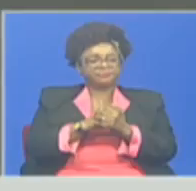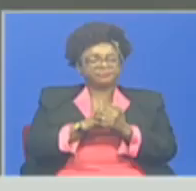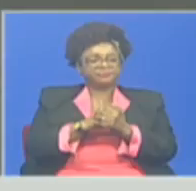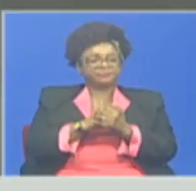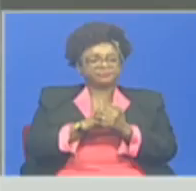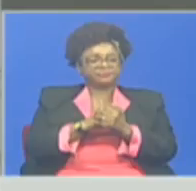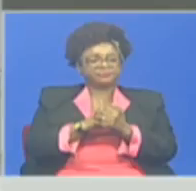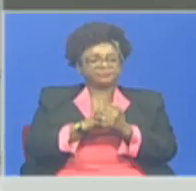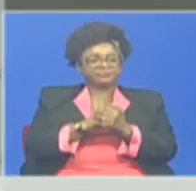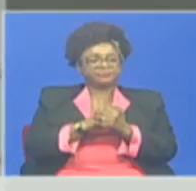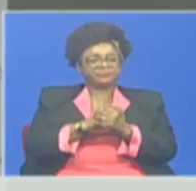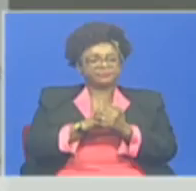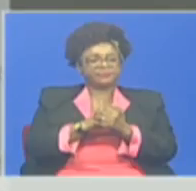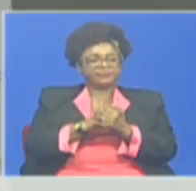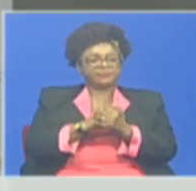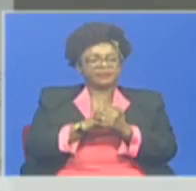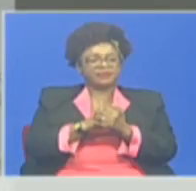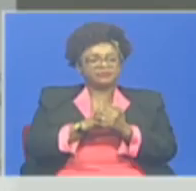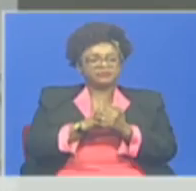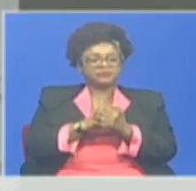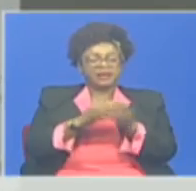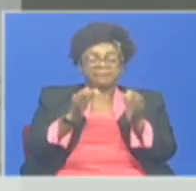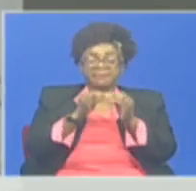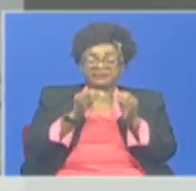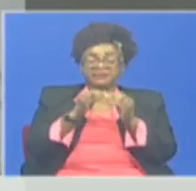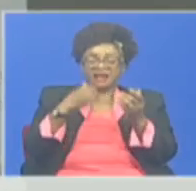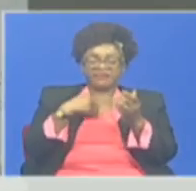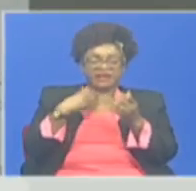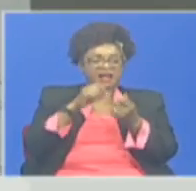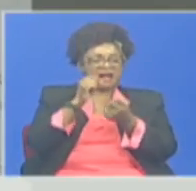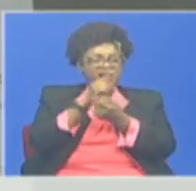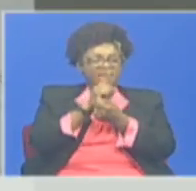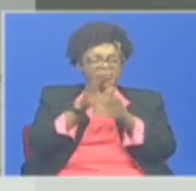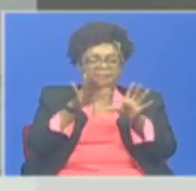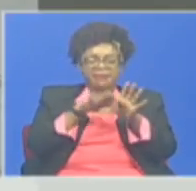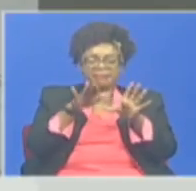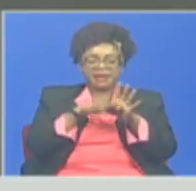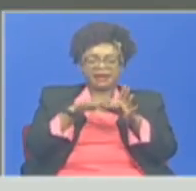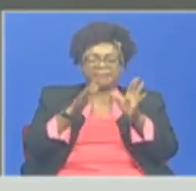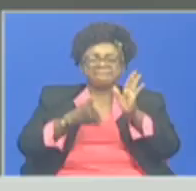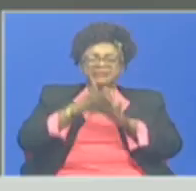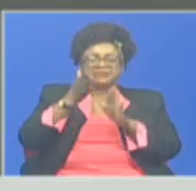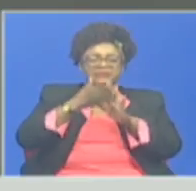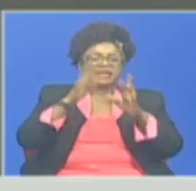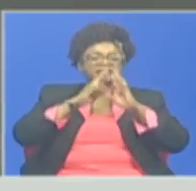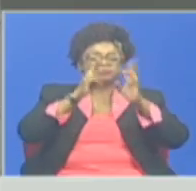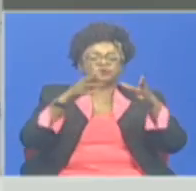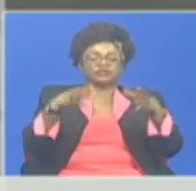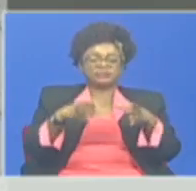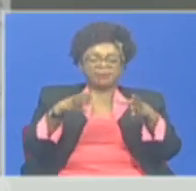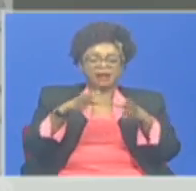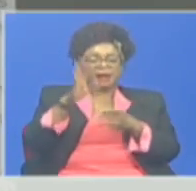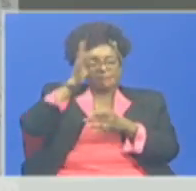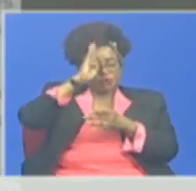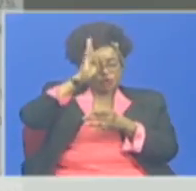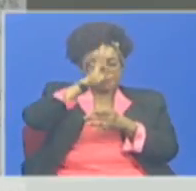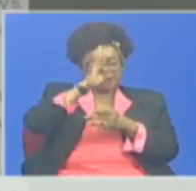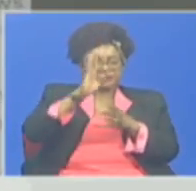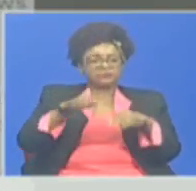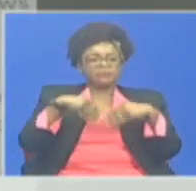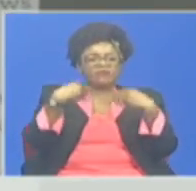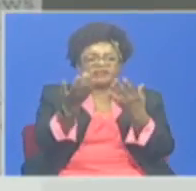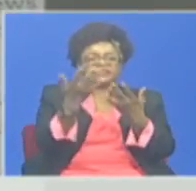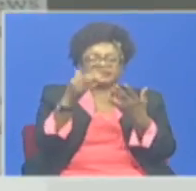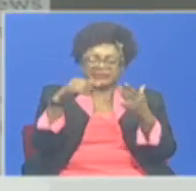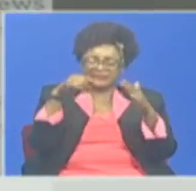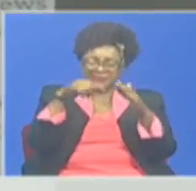Minutes of a meeting attended by 11 members of the COVID-19 emergency response team in Bungoma provide a glimpse into how